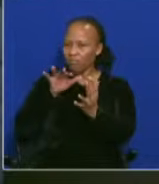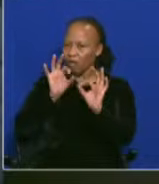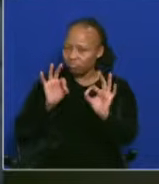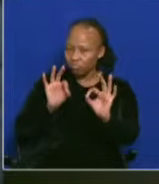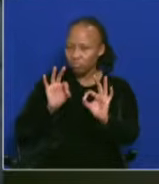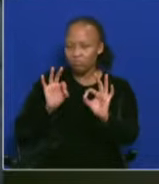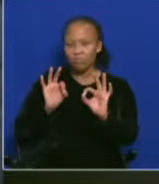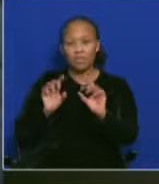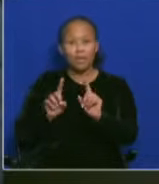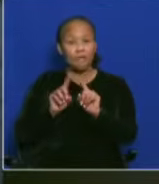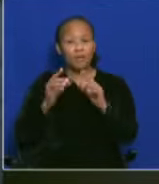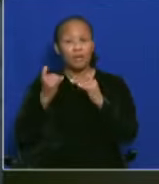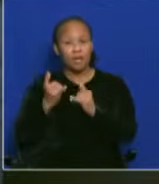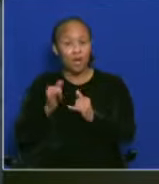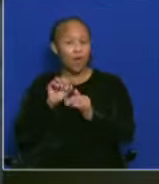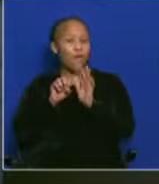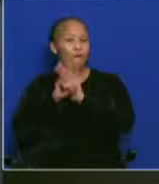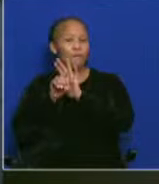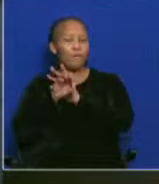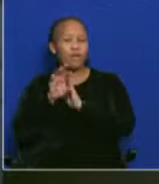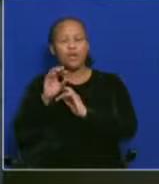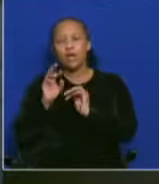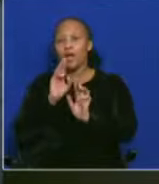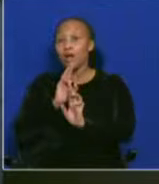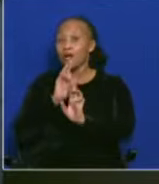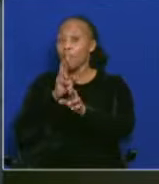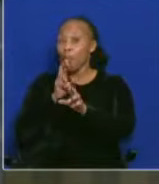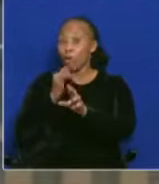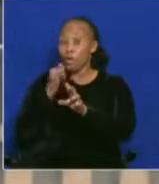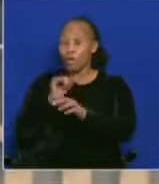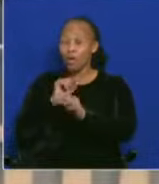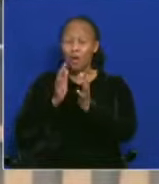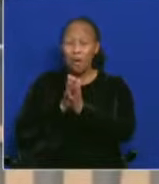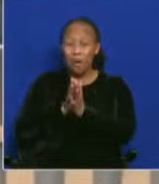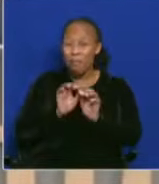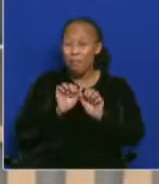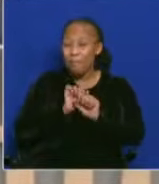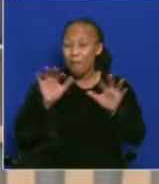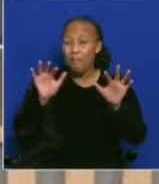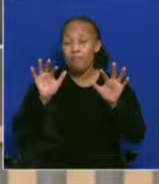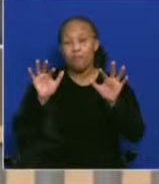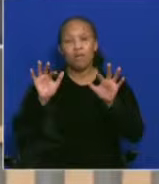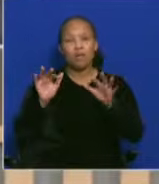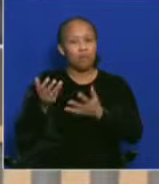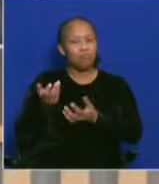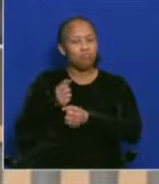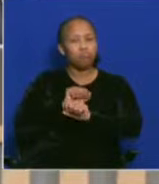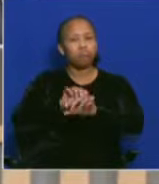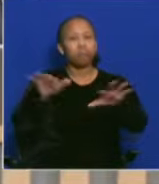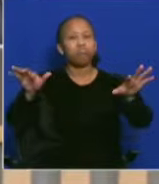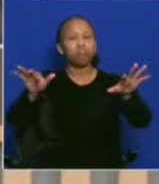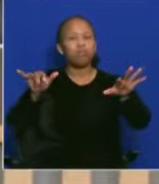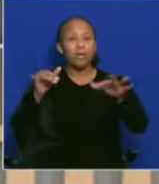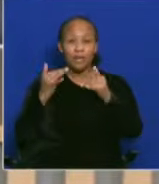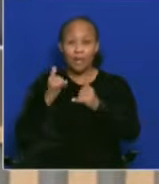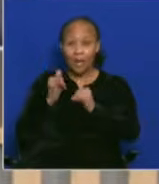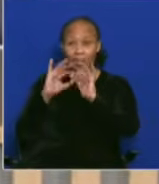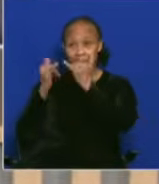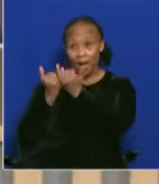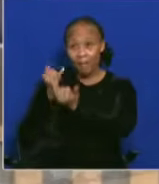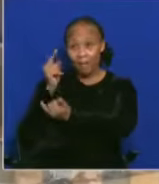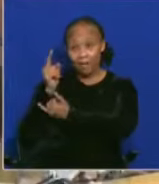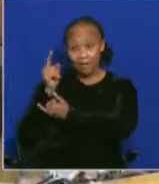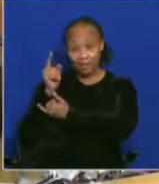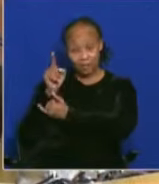or the versions presently circulating publicly been published in full. Carney Links is therefore unable to determine